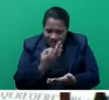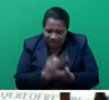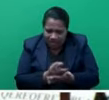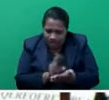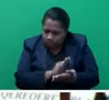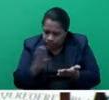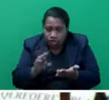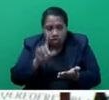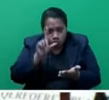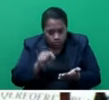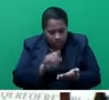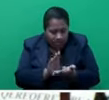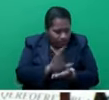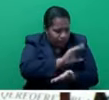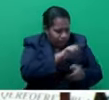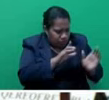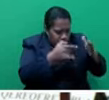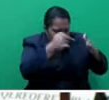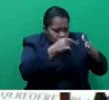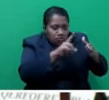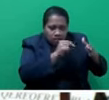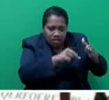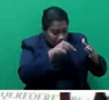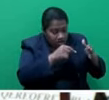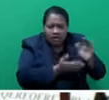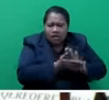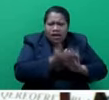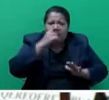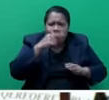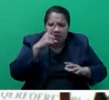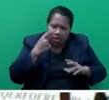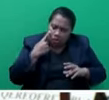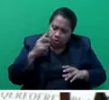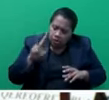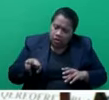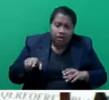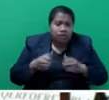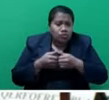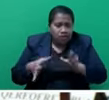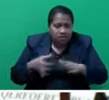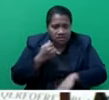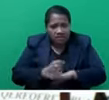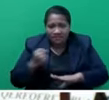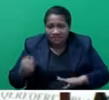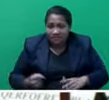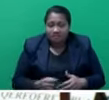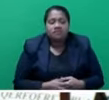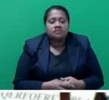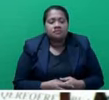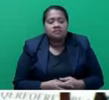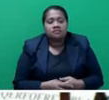at, hire people who can look at the wastages in government. And